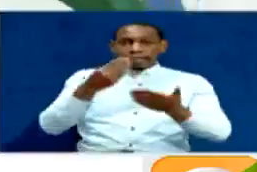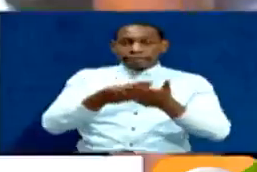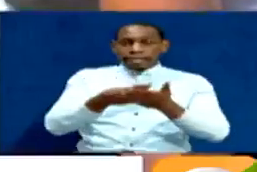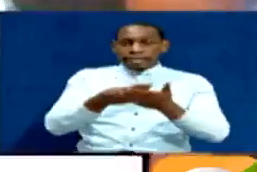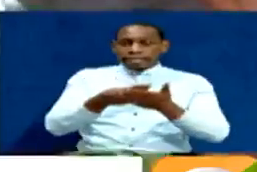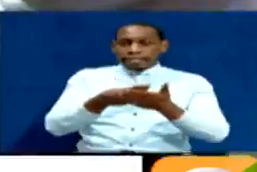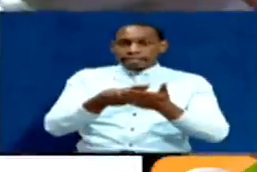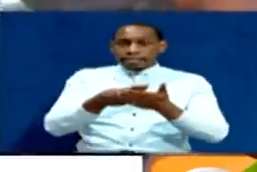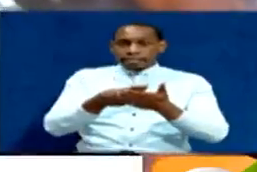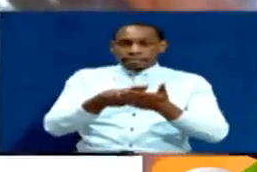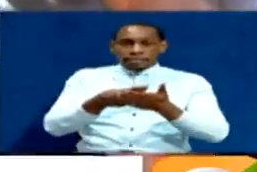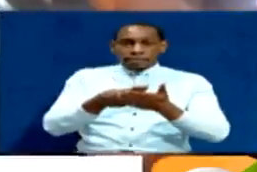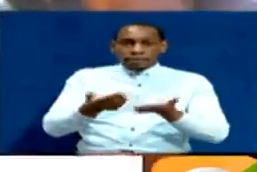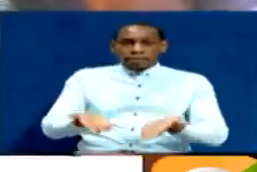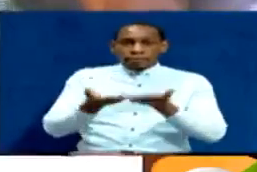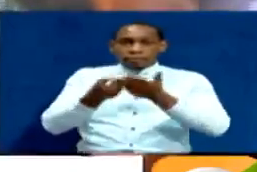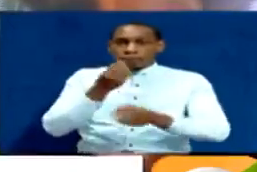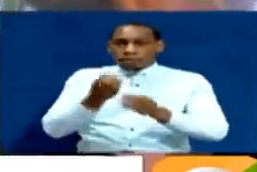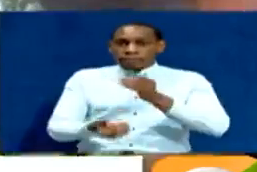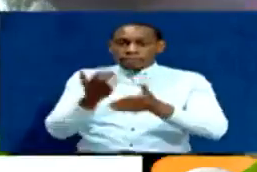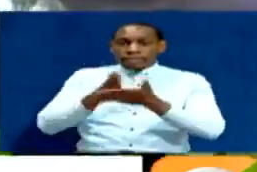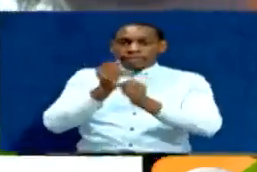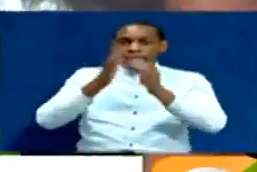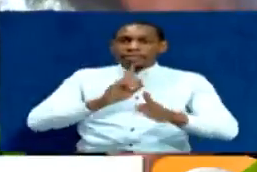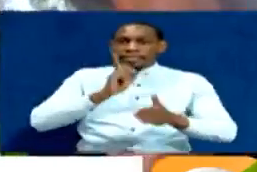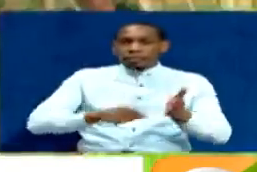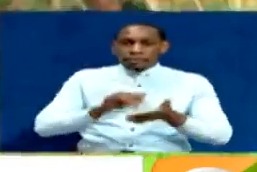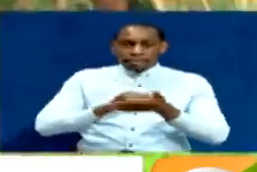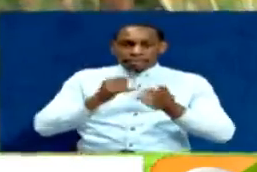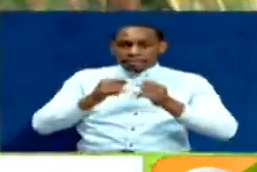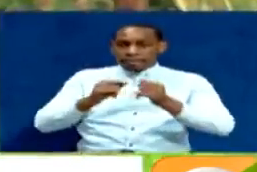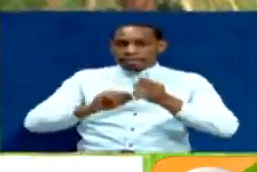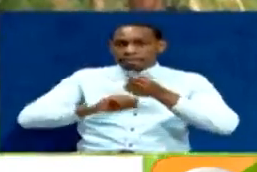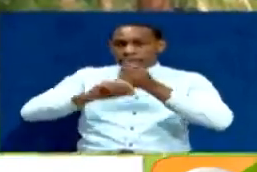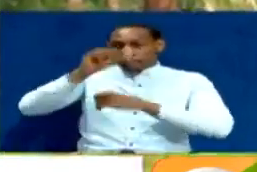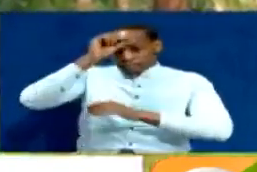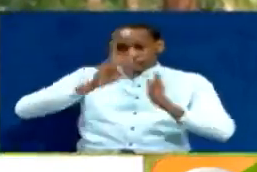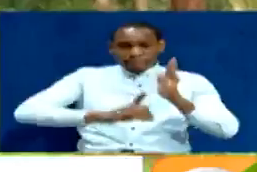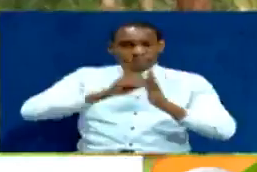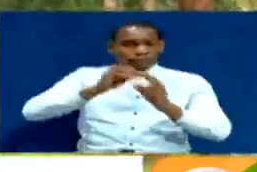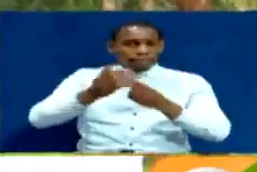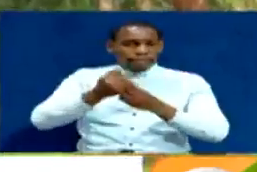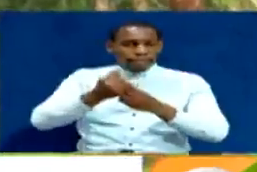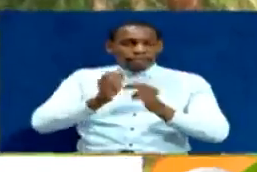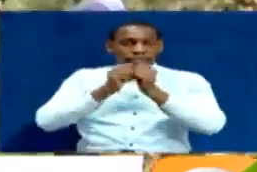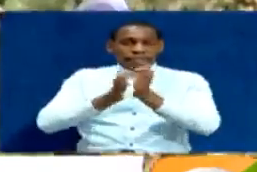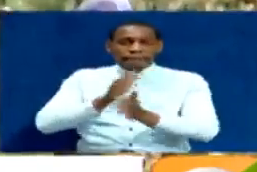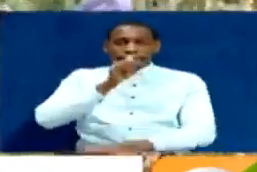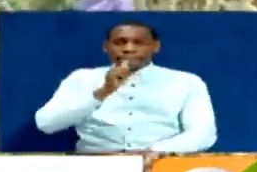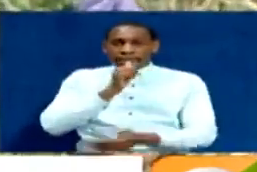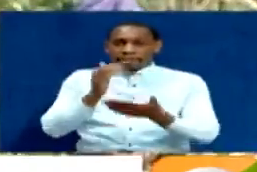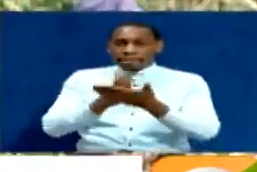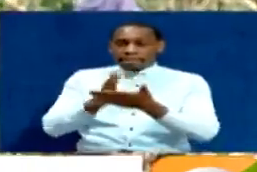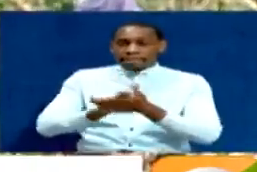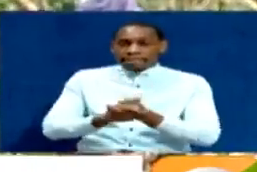in transforming food production. Stakeholders say success is imminent with support from governments, development partners, and the private sector.